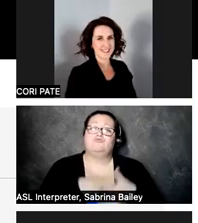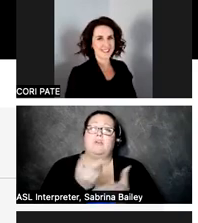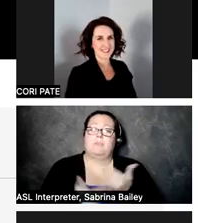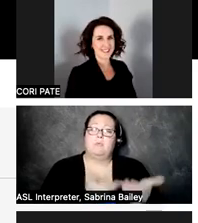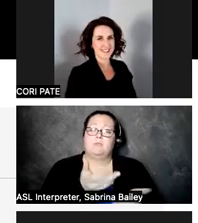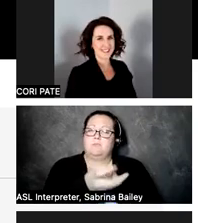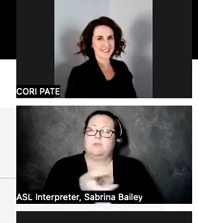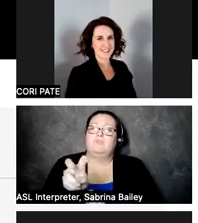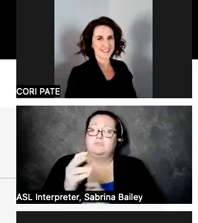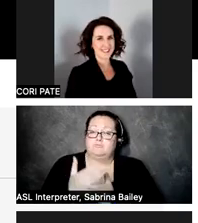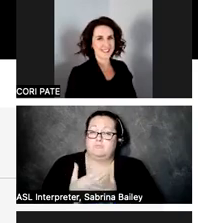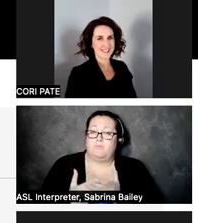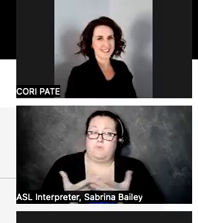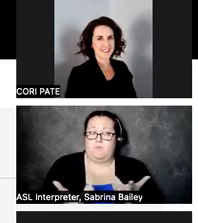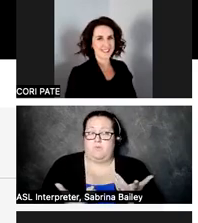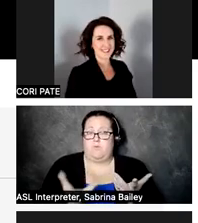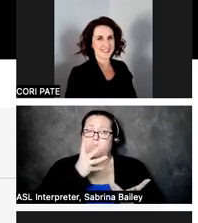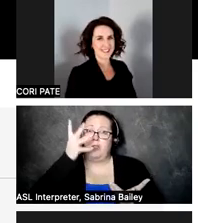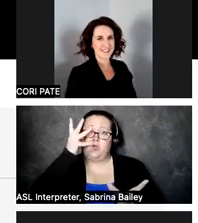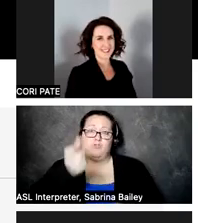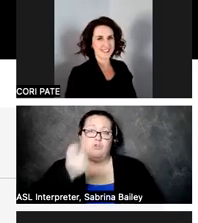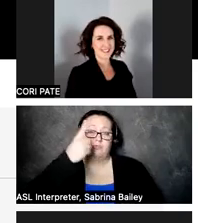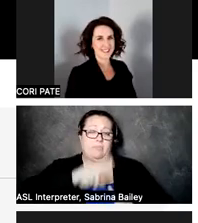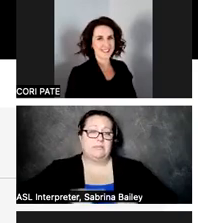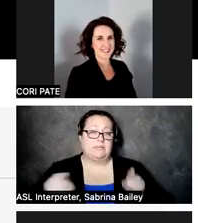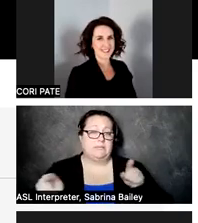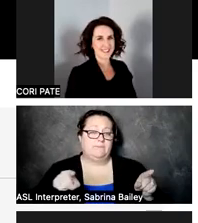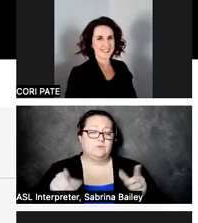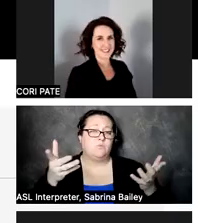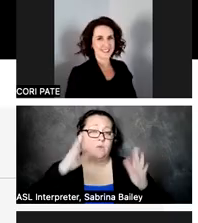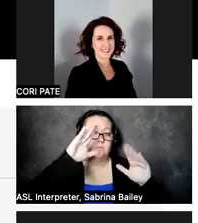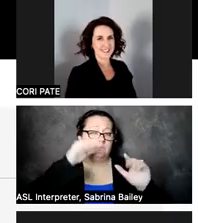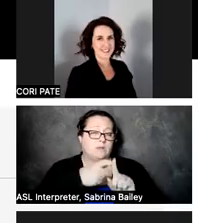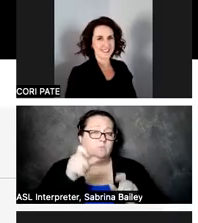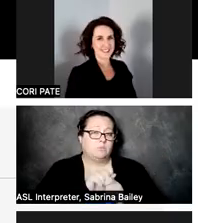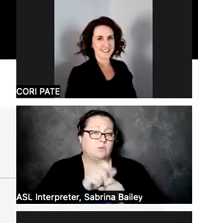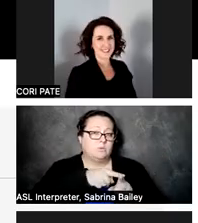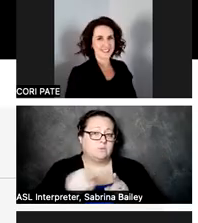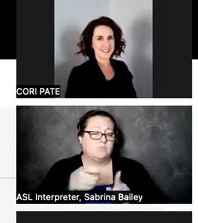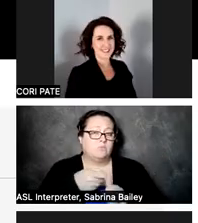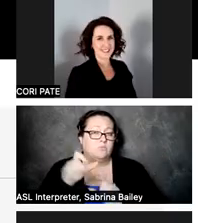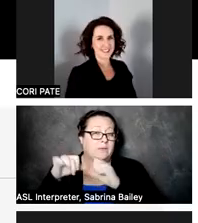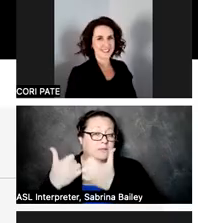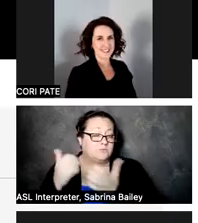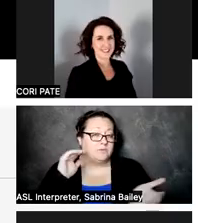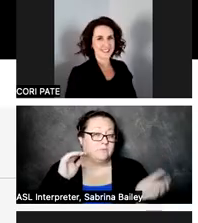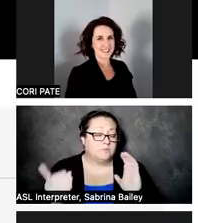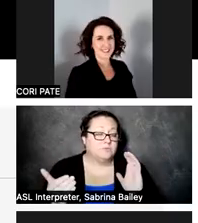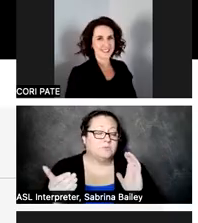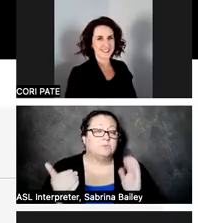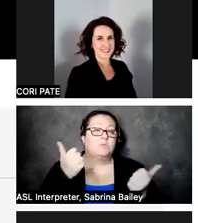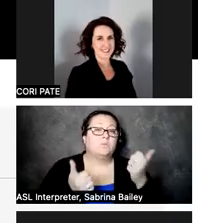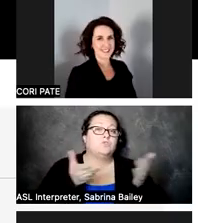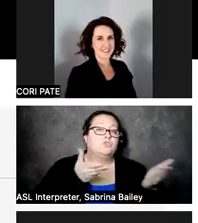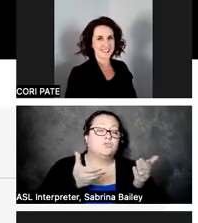transition process, so that parents understand the difference and what to expect from an employment specialist and from the agency versus which services they